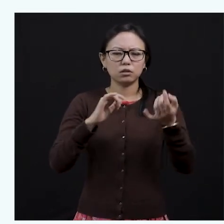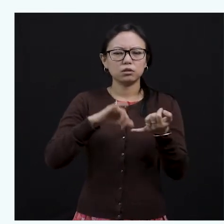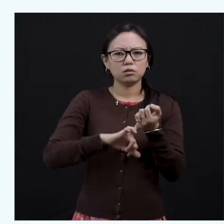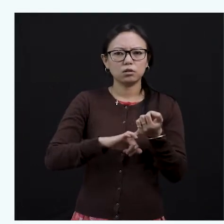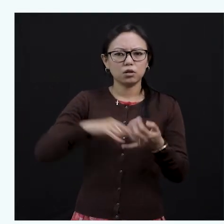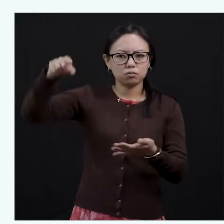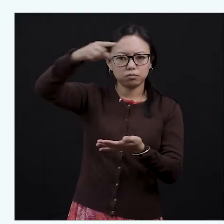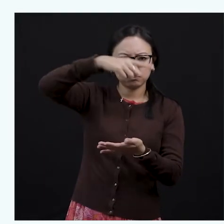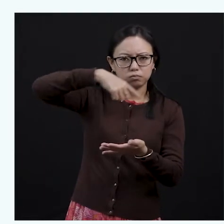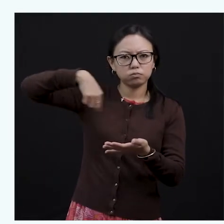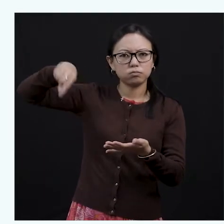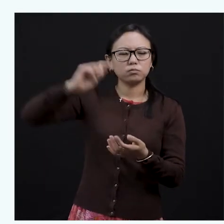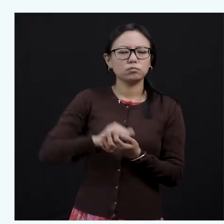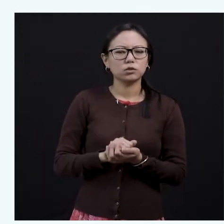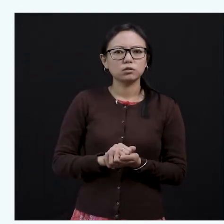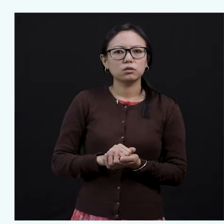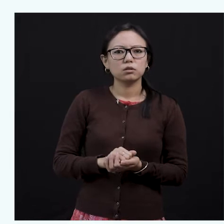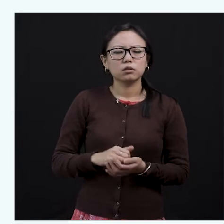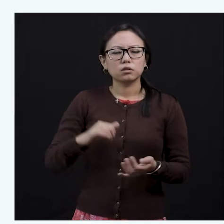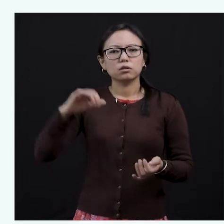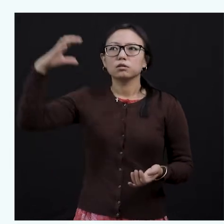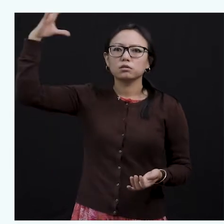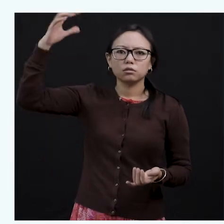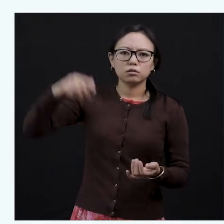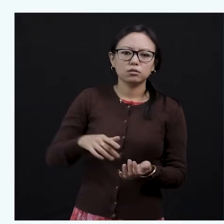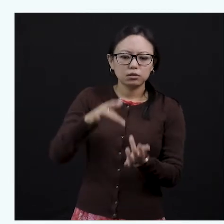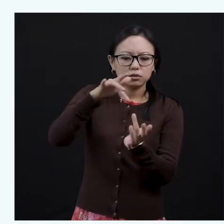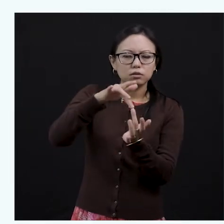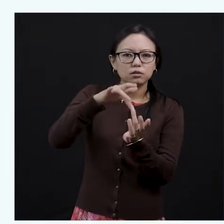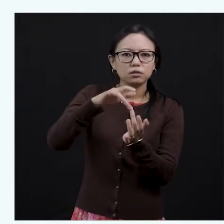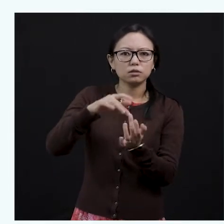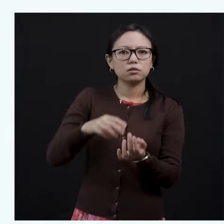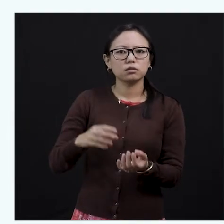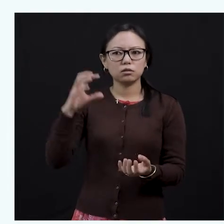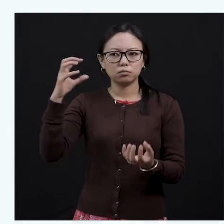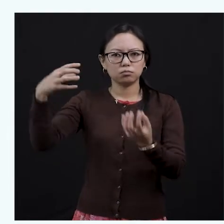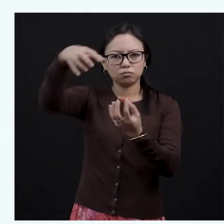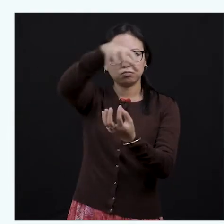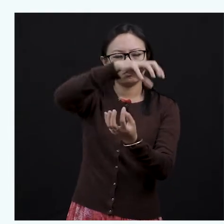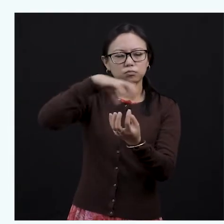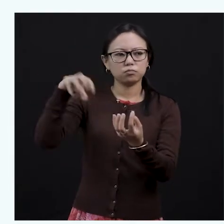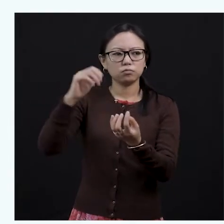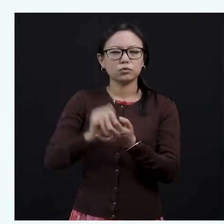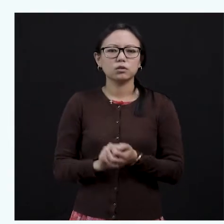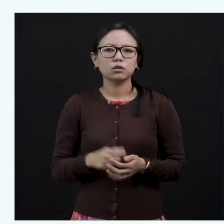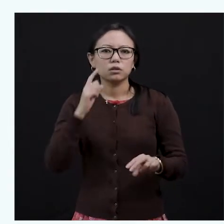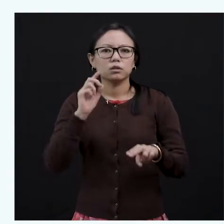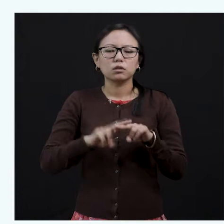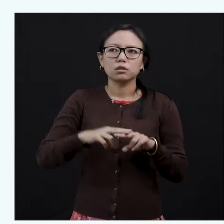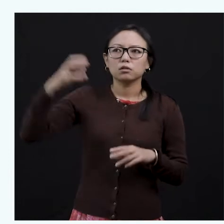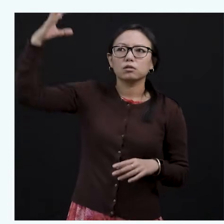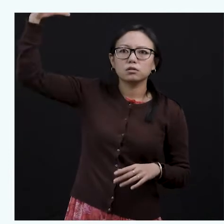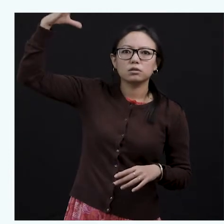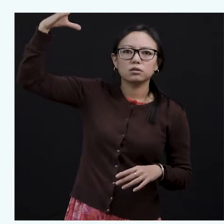Okay. Without the sun, maybe all the water would have been in the form of ice and snow. So sun is